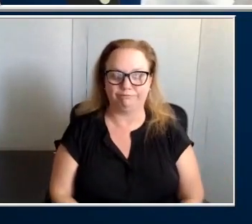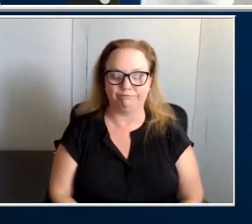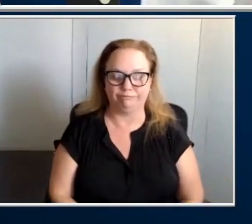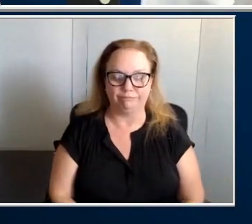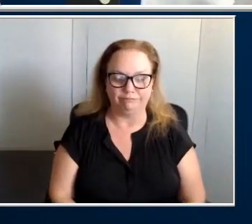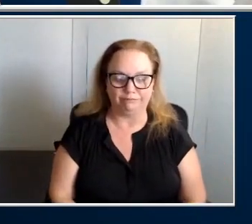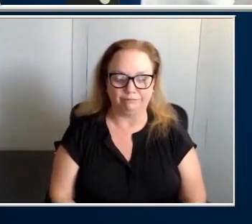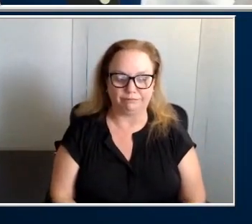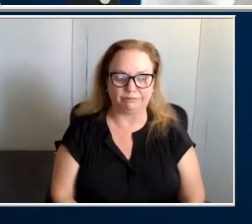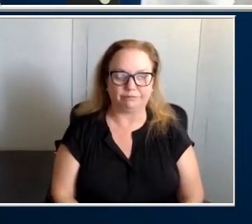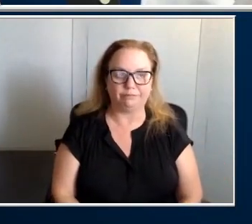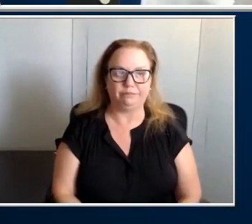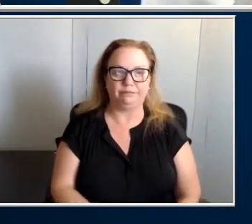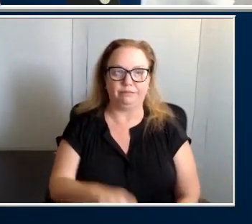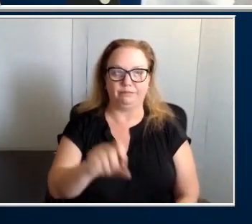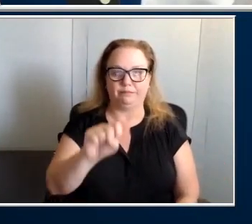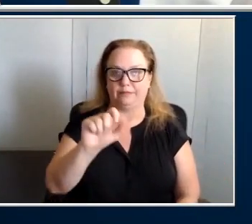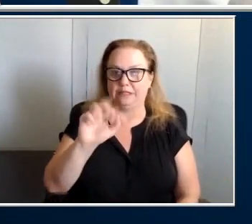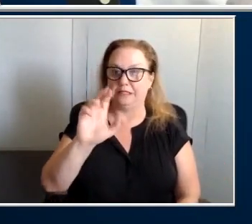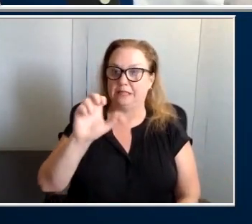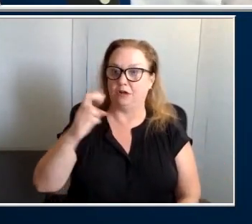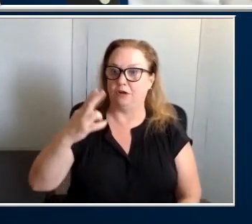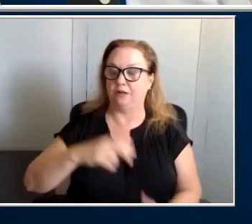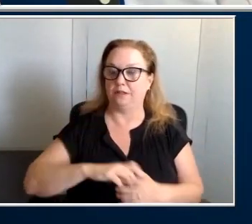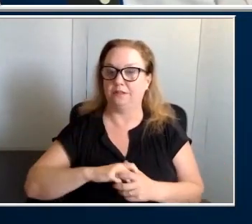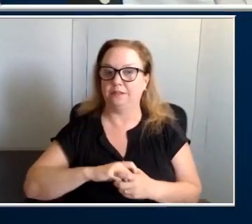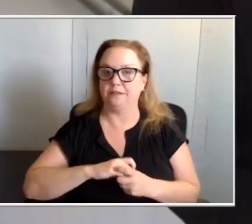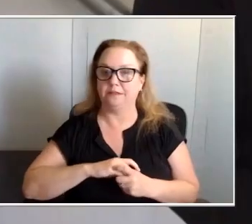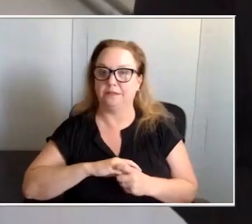big deal. Sarah, how about you?